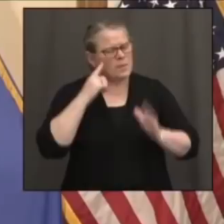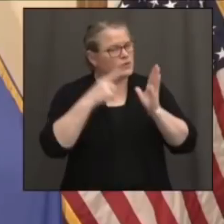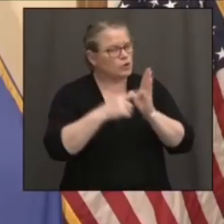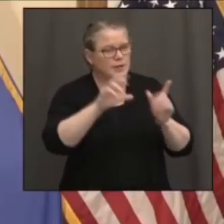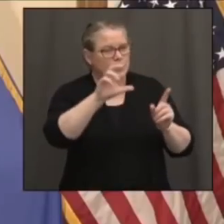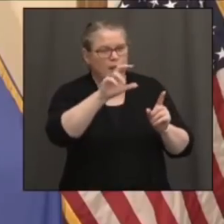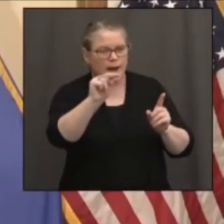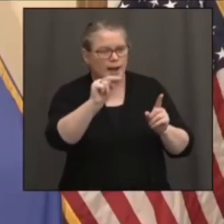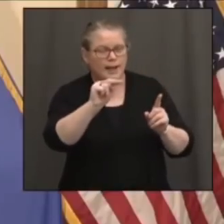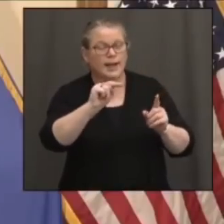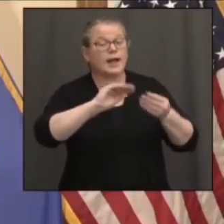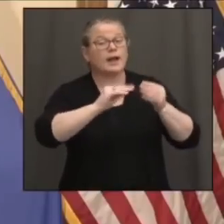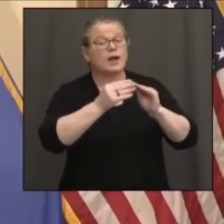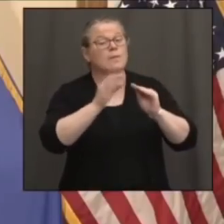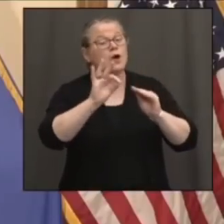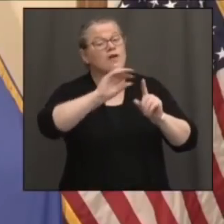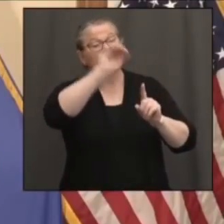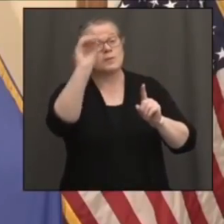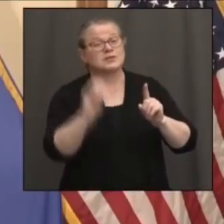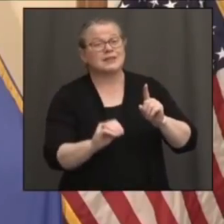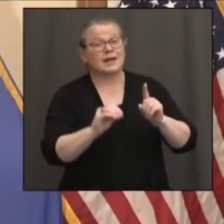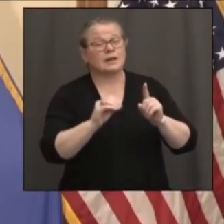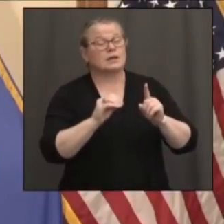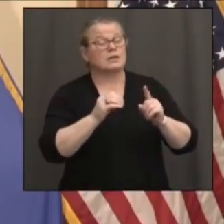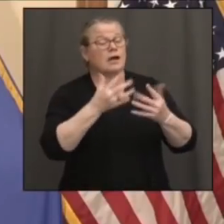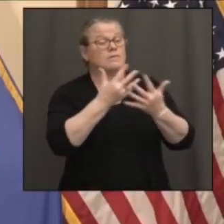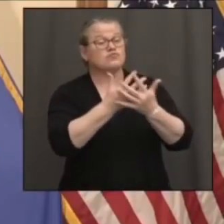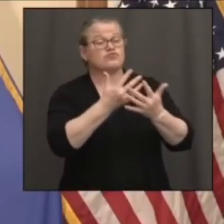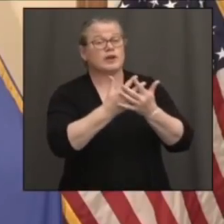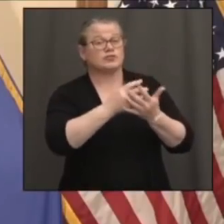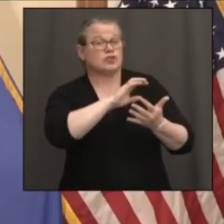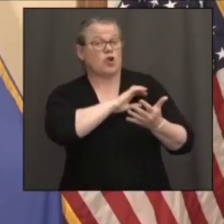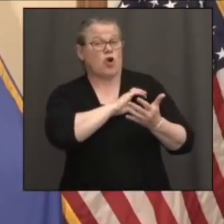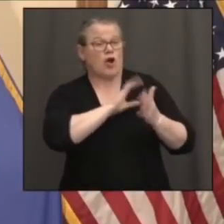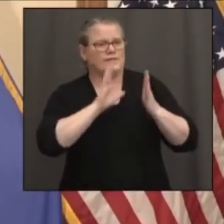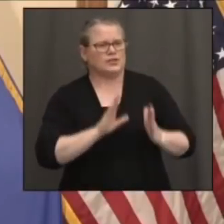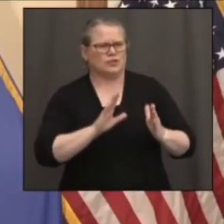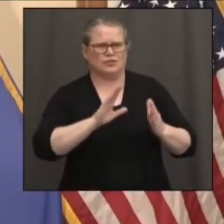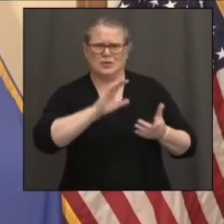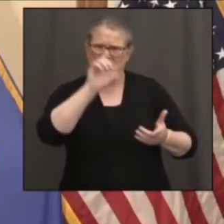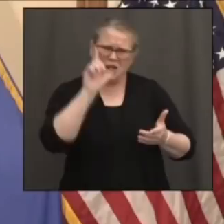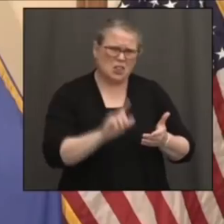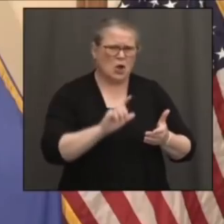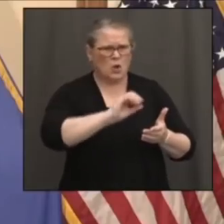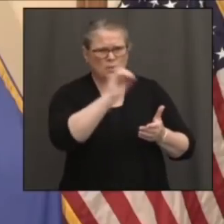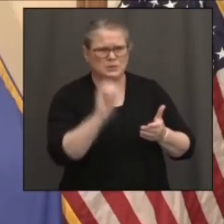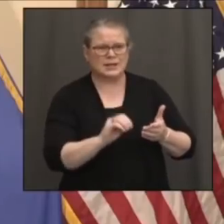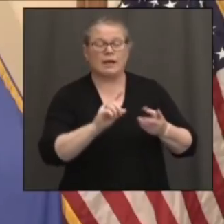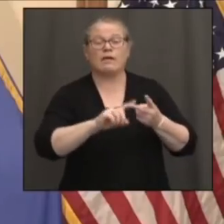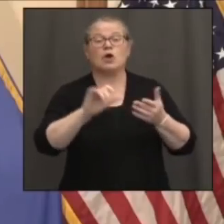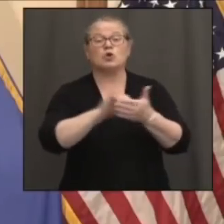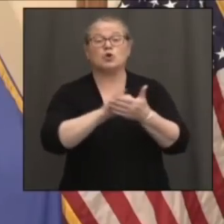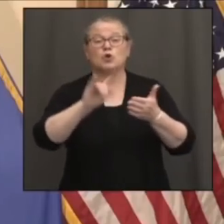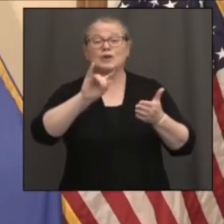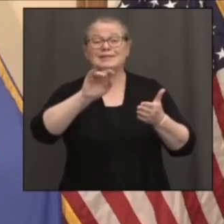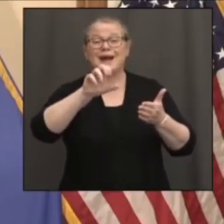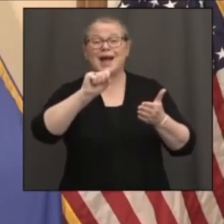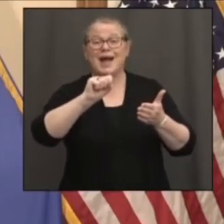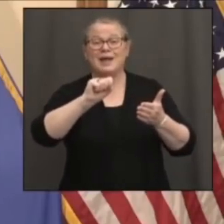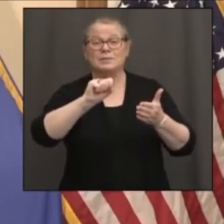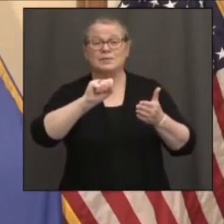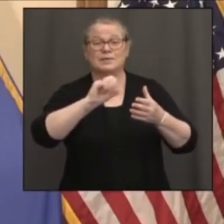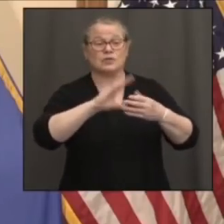was a very low percentage. The New York Times had a story today nationally looking at police officers. So again, these are